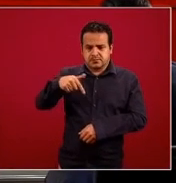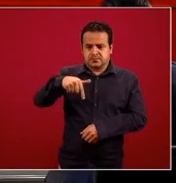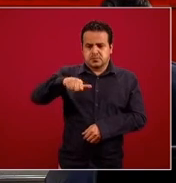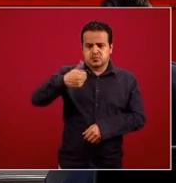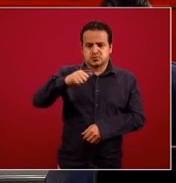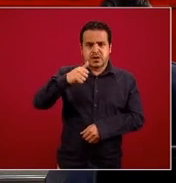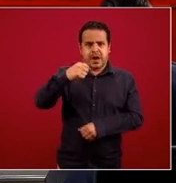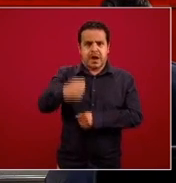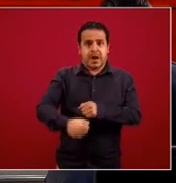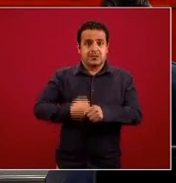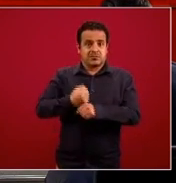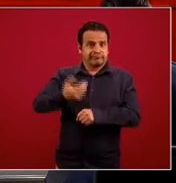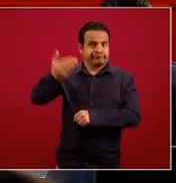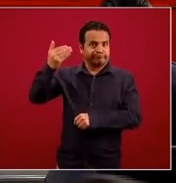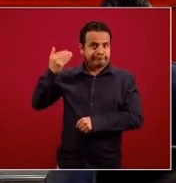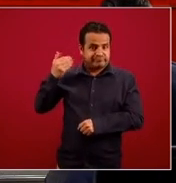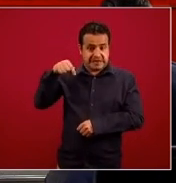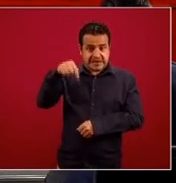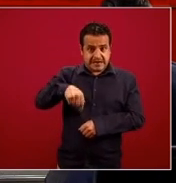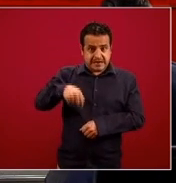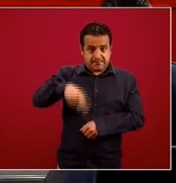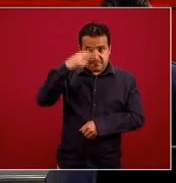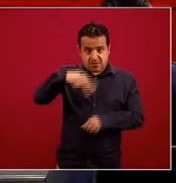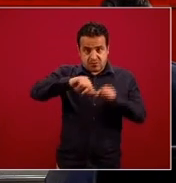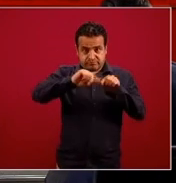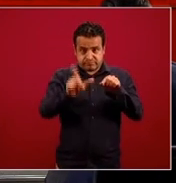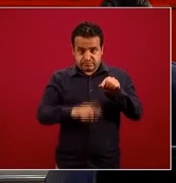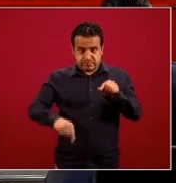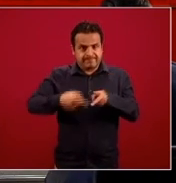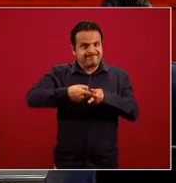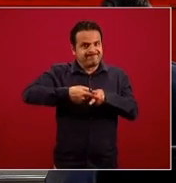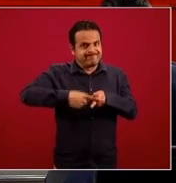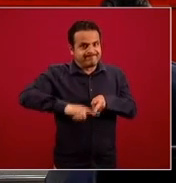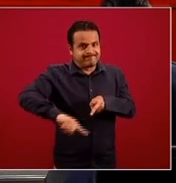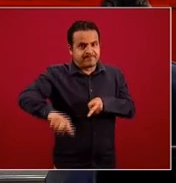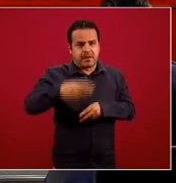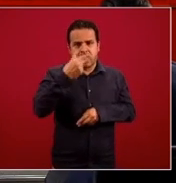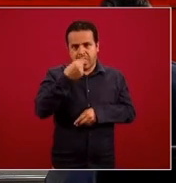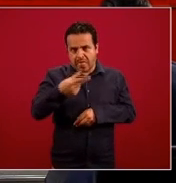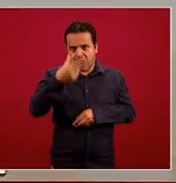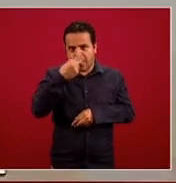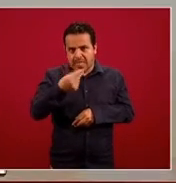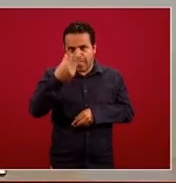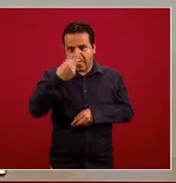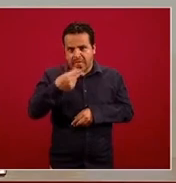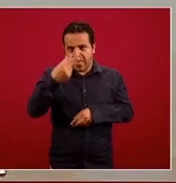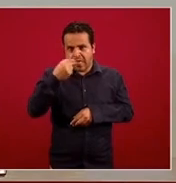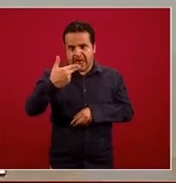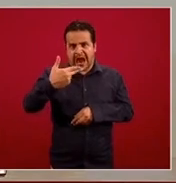also Thursday, but it was March the 23rd,